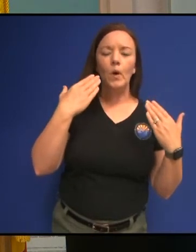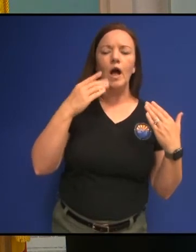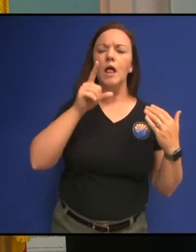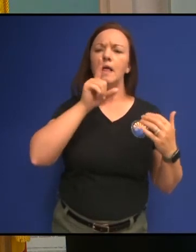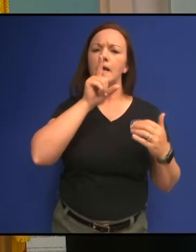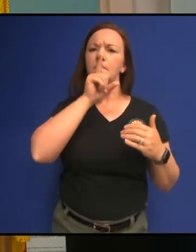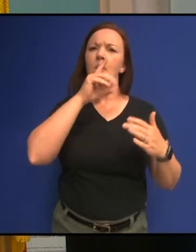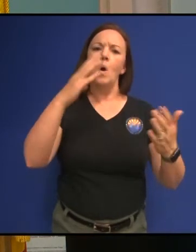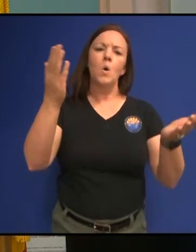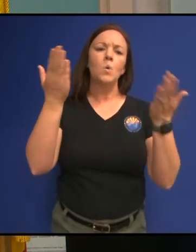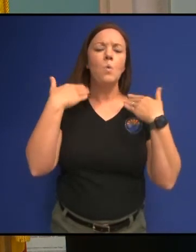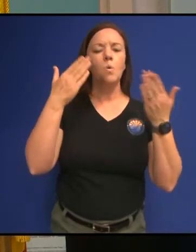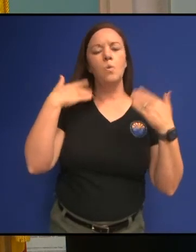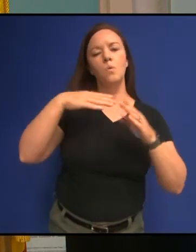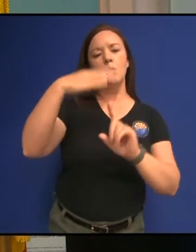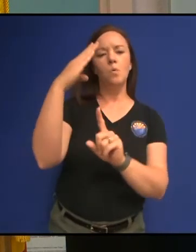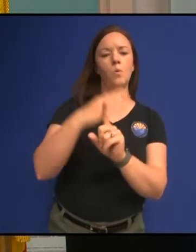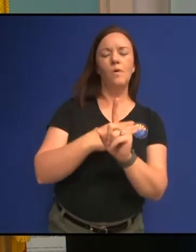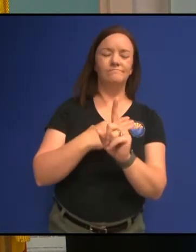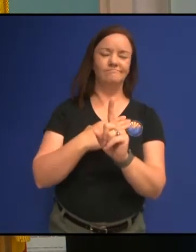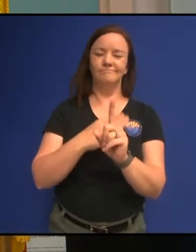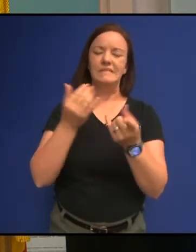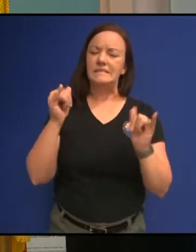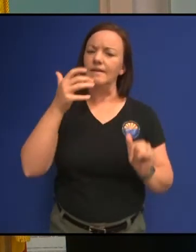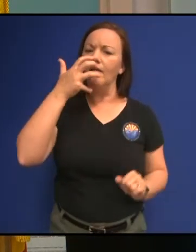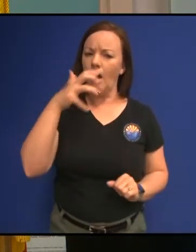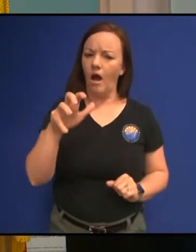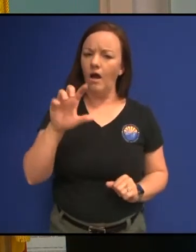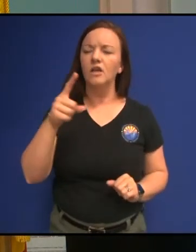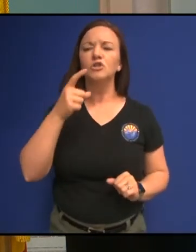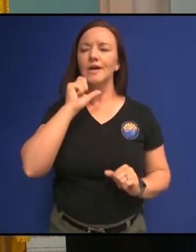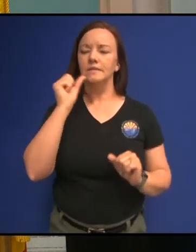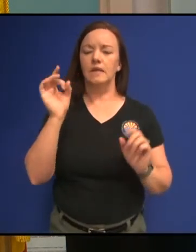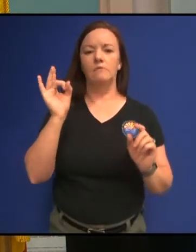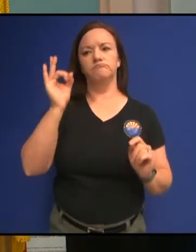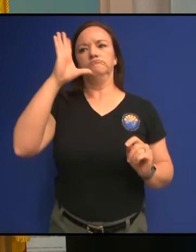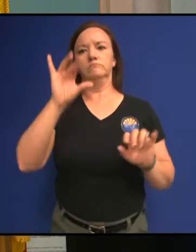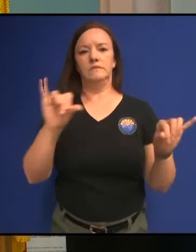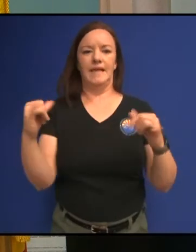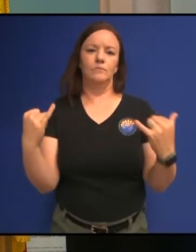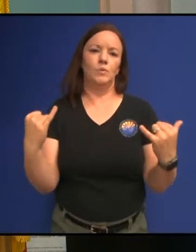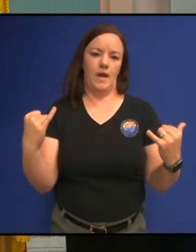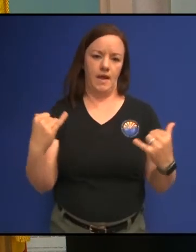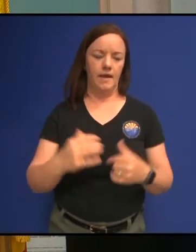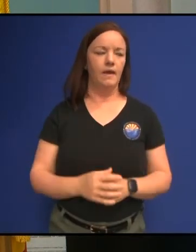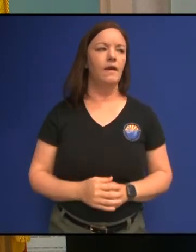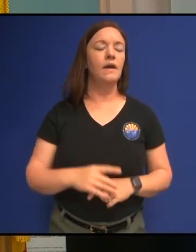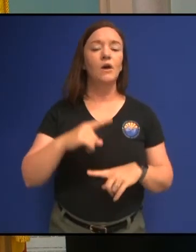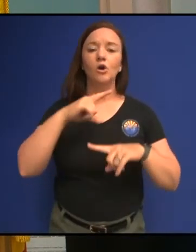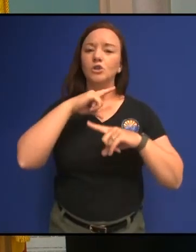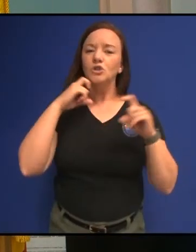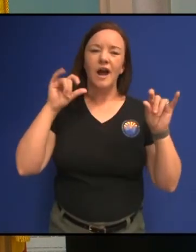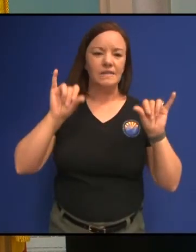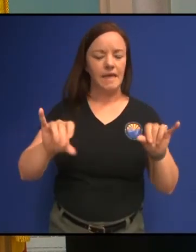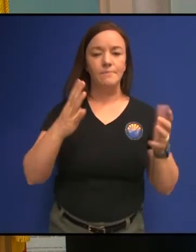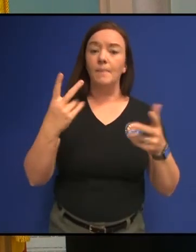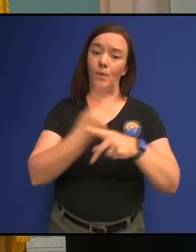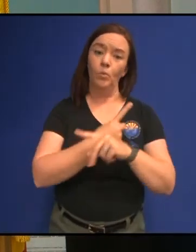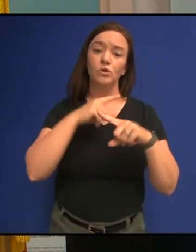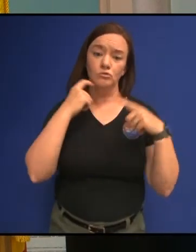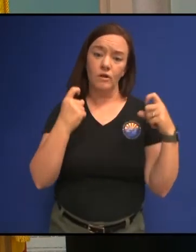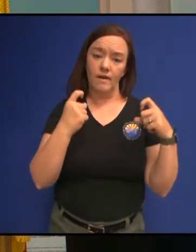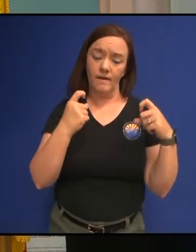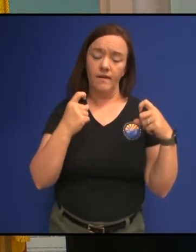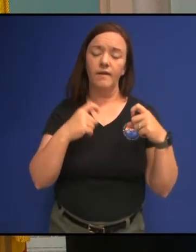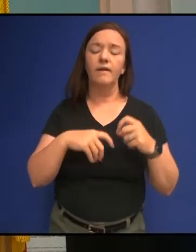too cool because it is still going to be hot. It's just not going to be as hot as today. Just as dry, if not drier, increasing